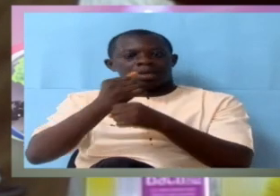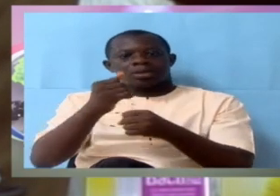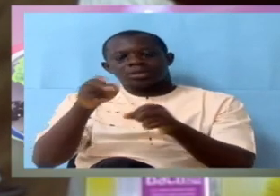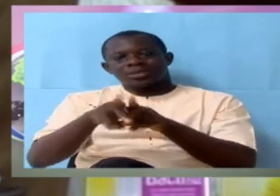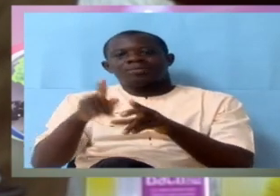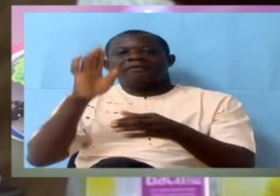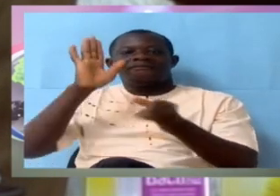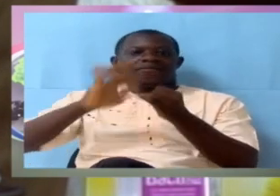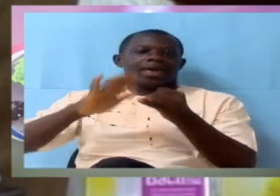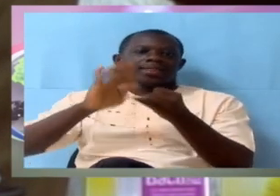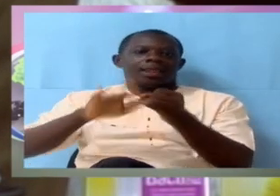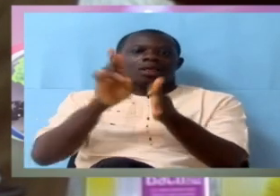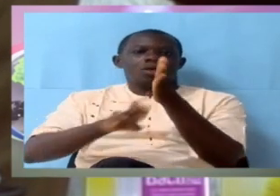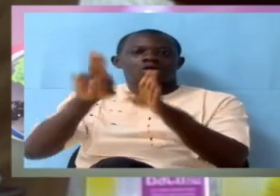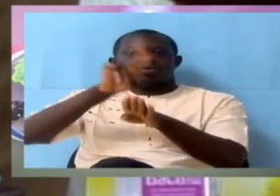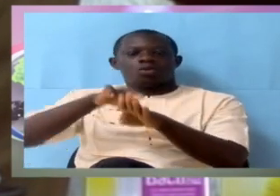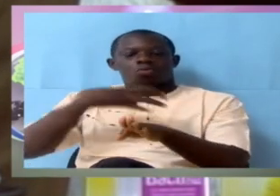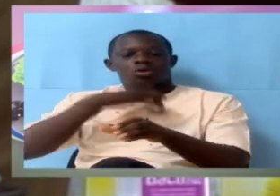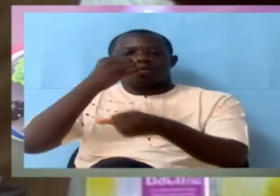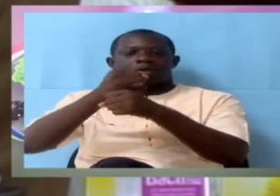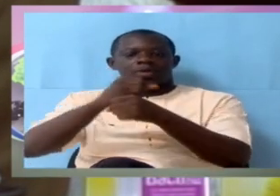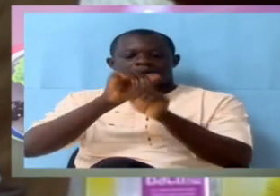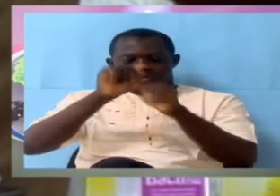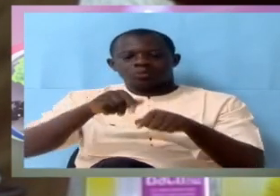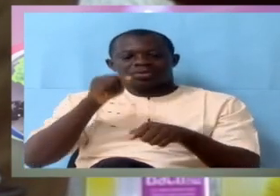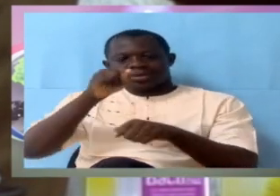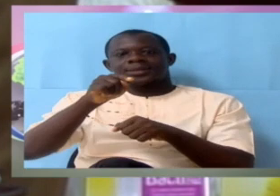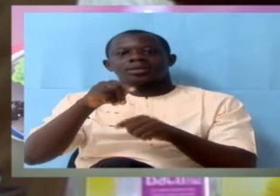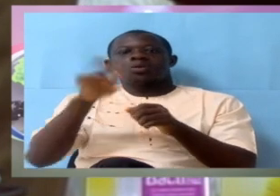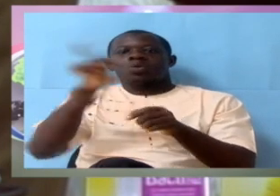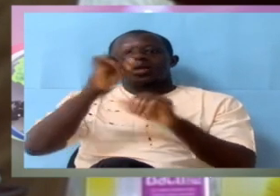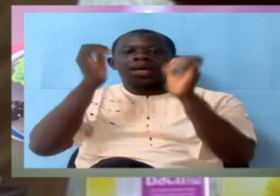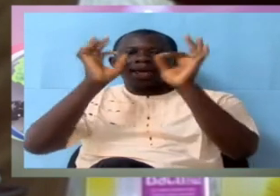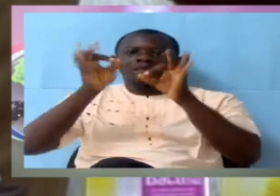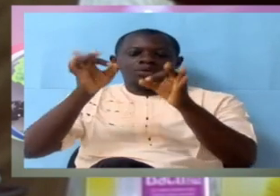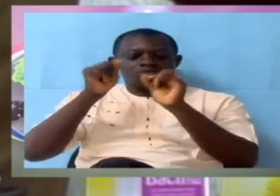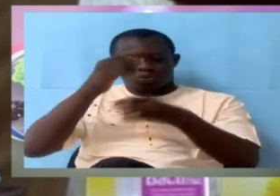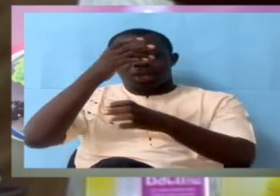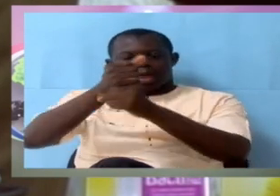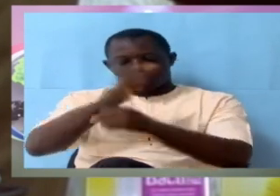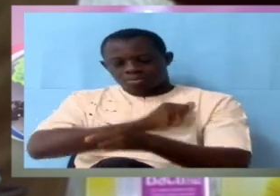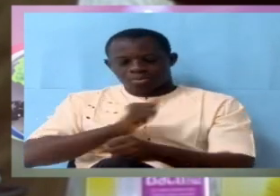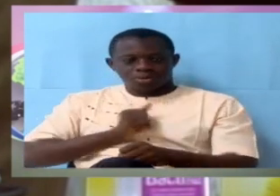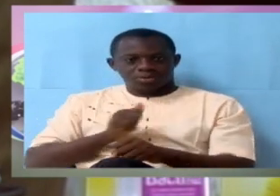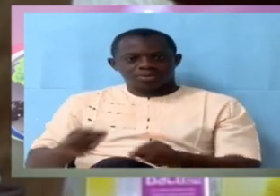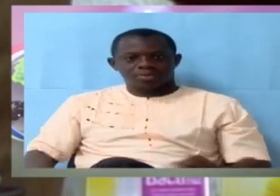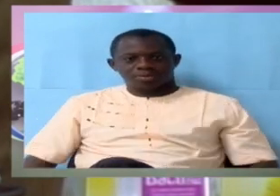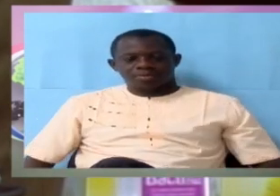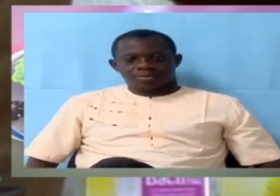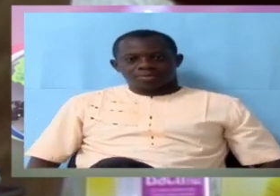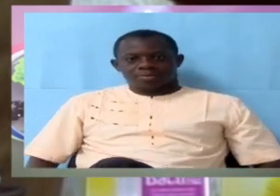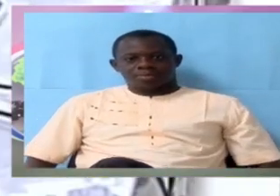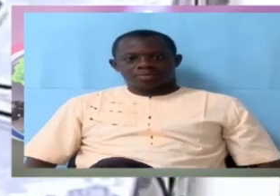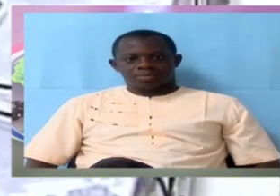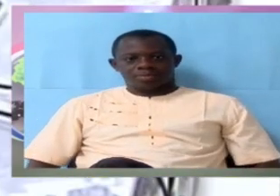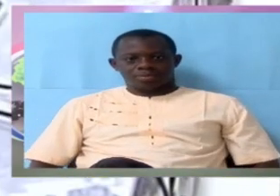the final report that we would prepare. Jikita Ninako, Nimbende Malabake, La Sedandro, Bende Malabake, and Nakatakul Dombina